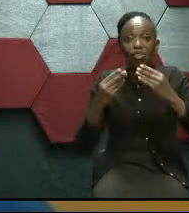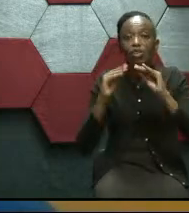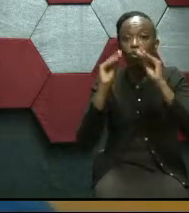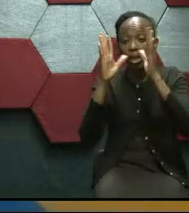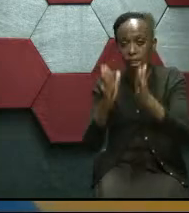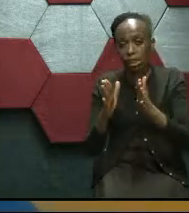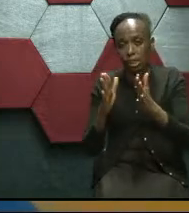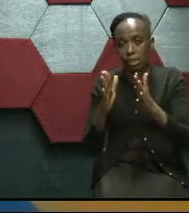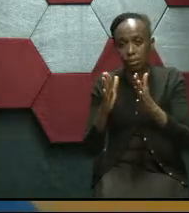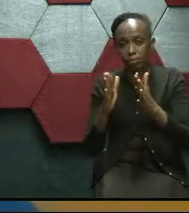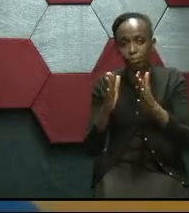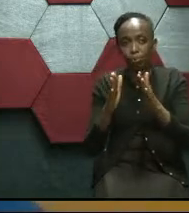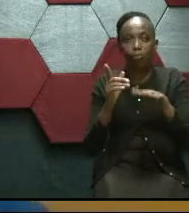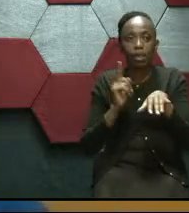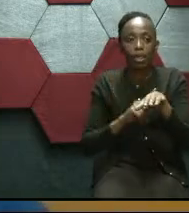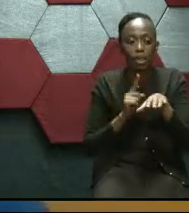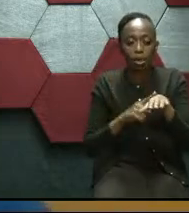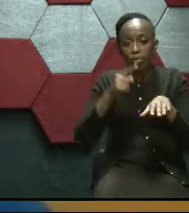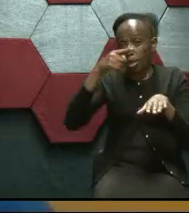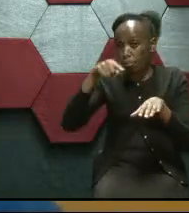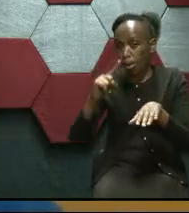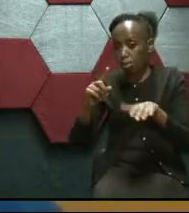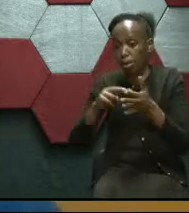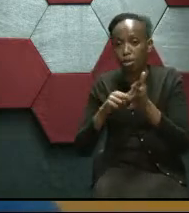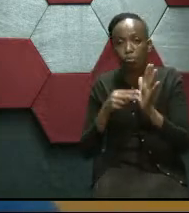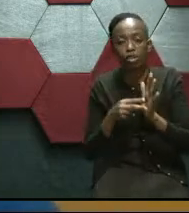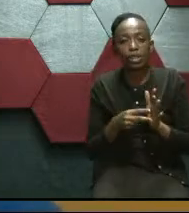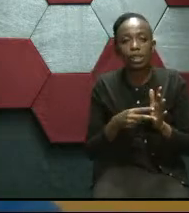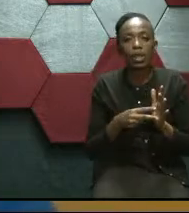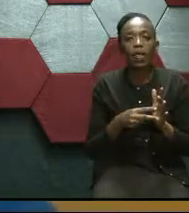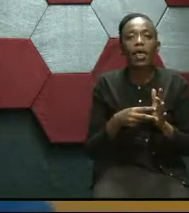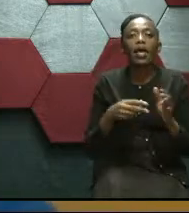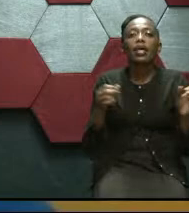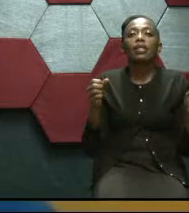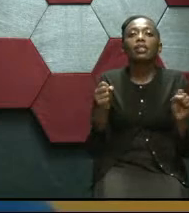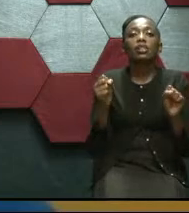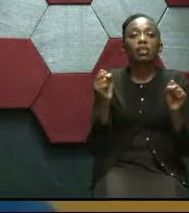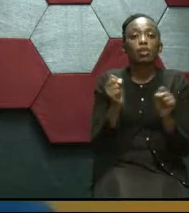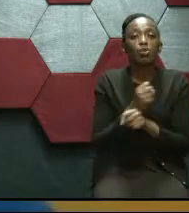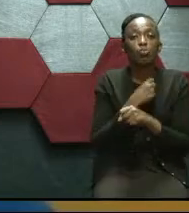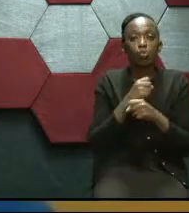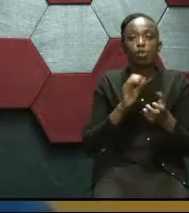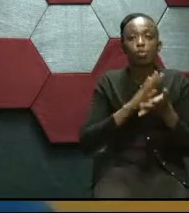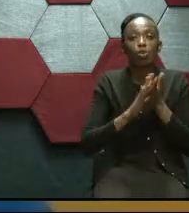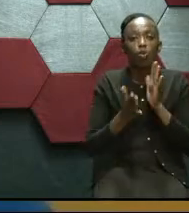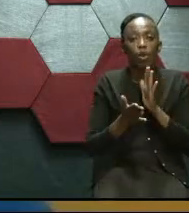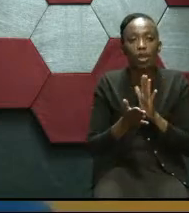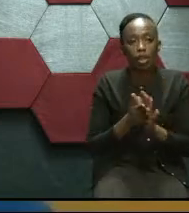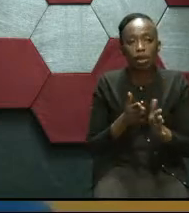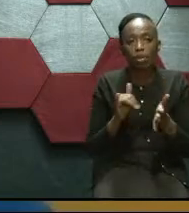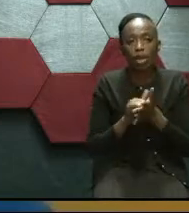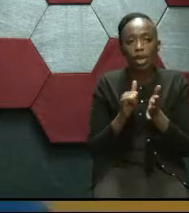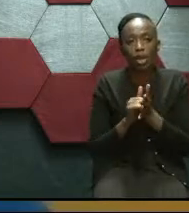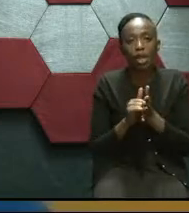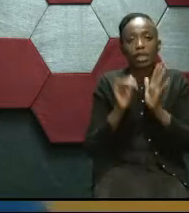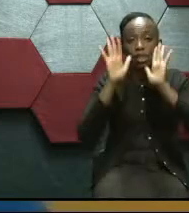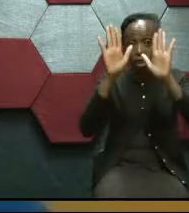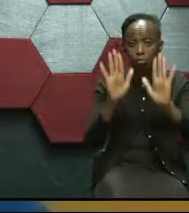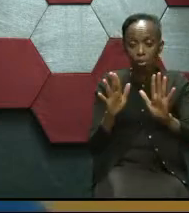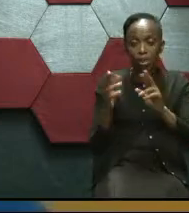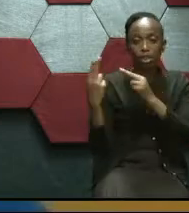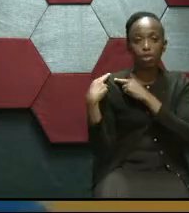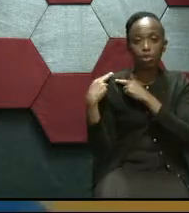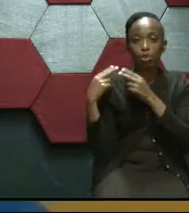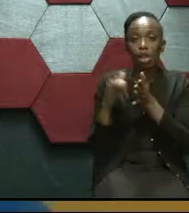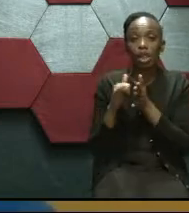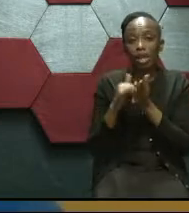as they mark their projects, and it would not have been possible without the very important role that the judges